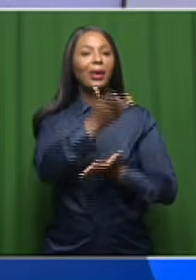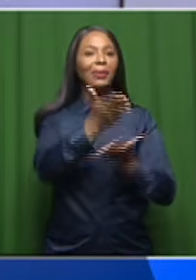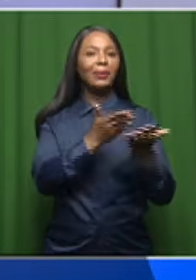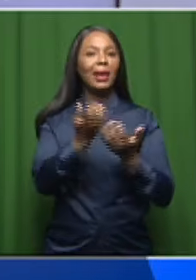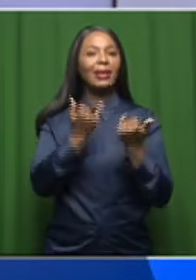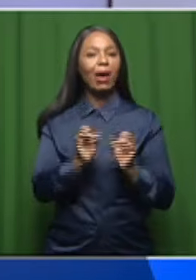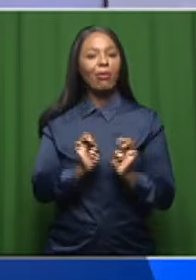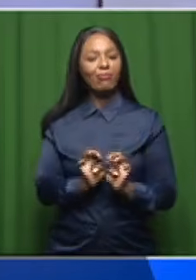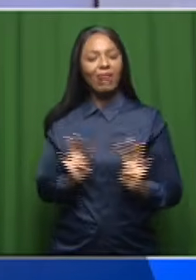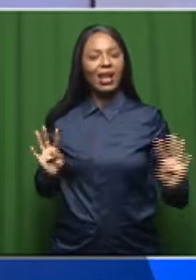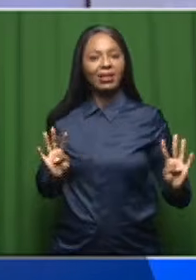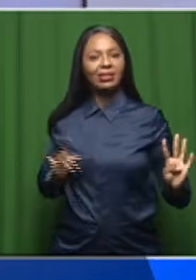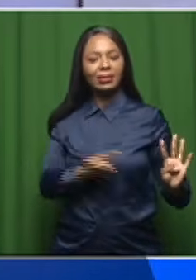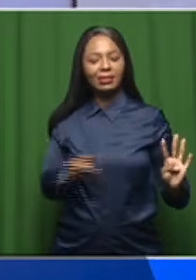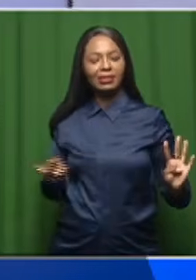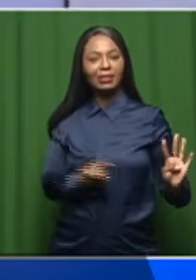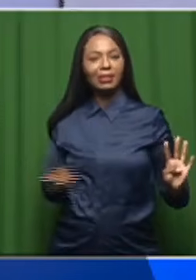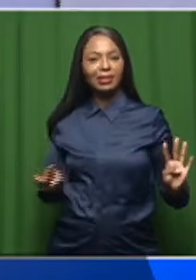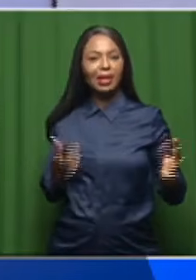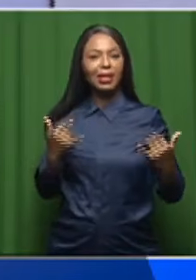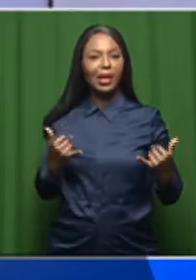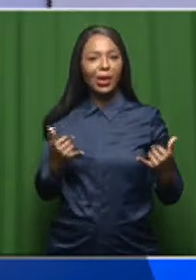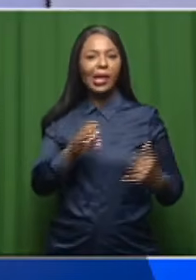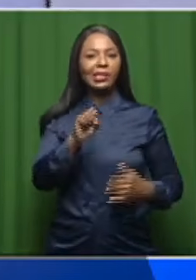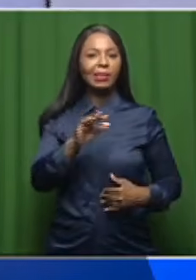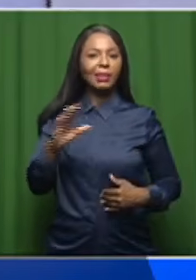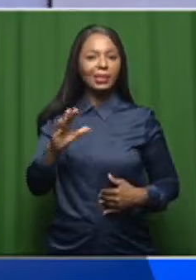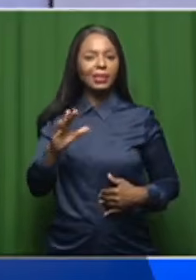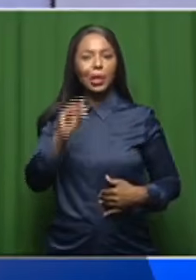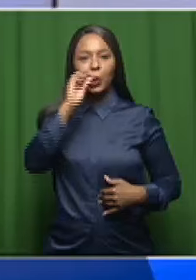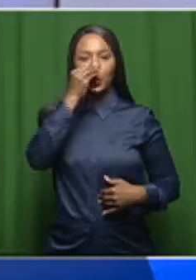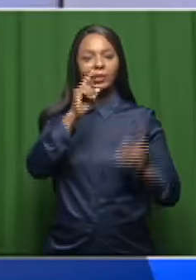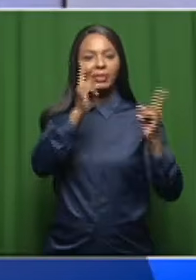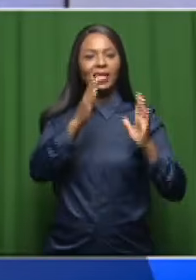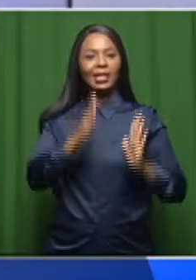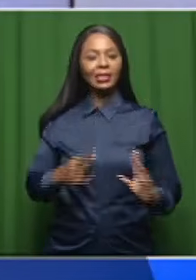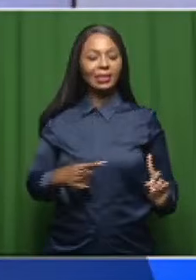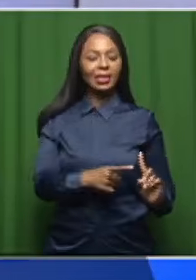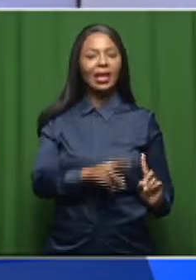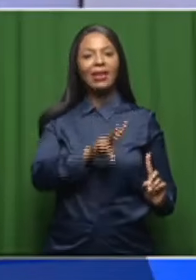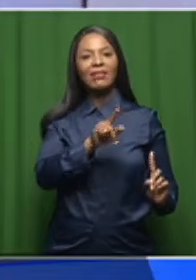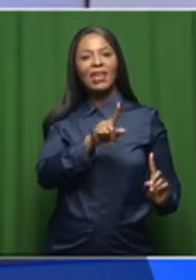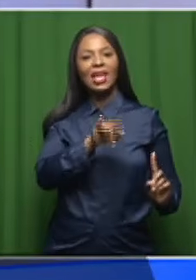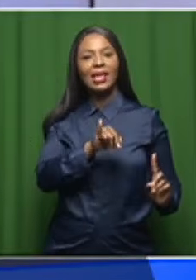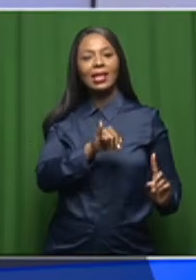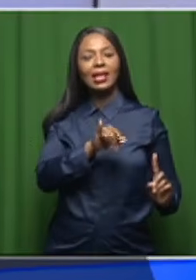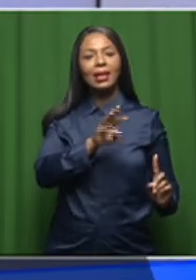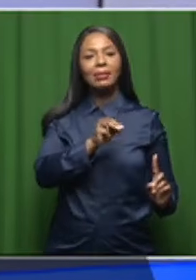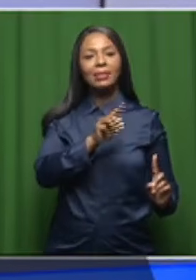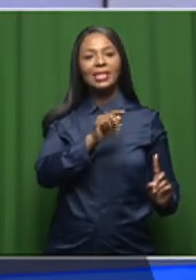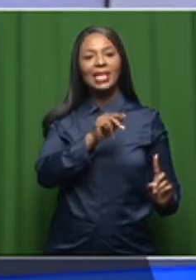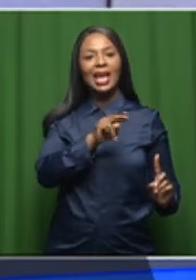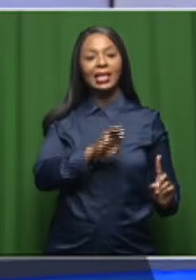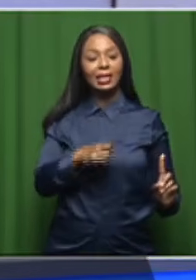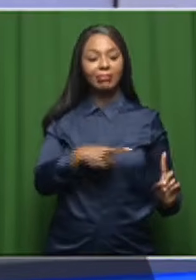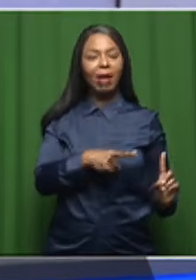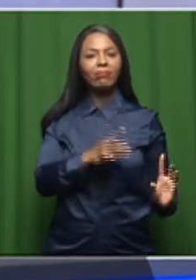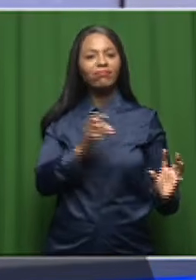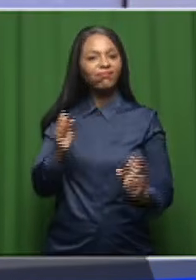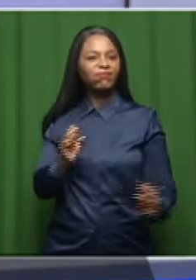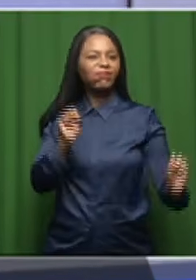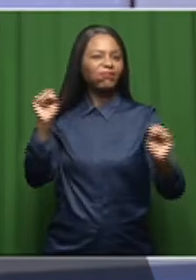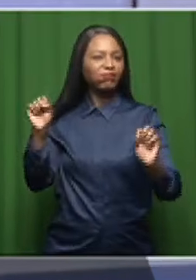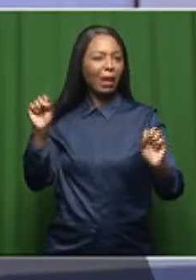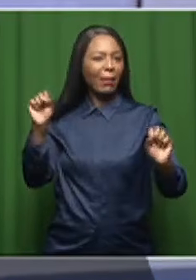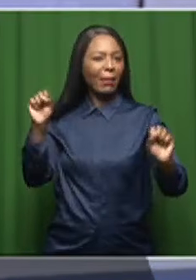panelist. That is, of course, SABC News specialist researcher, Mr. Veli Mthiyane. They're just giving us a precursor